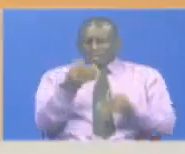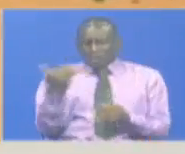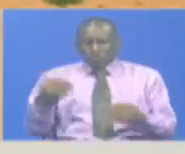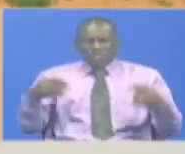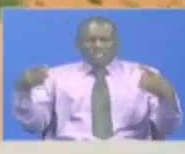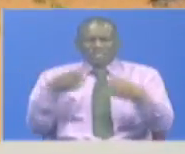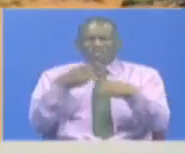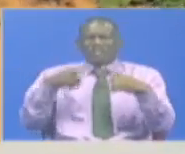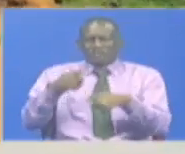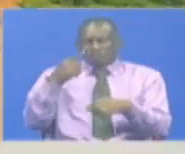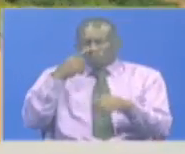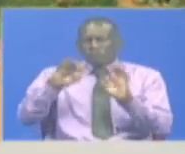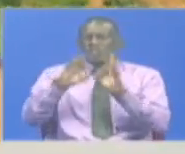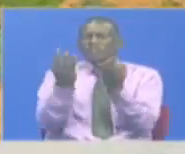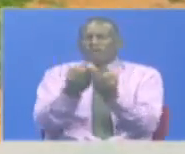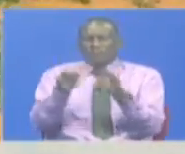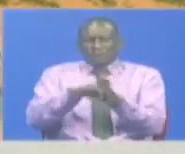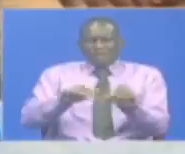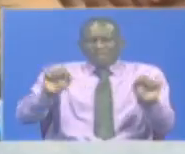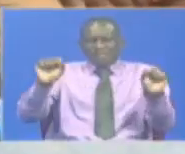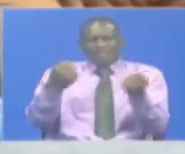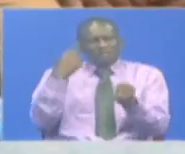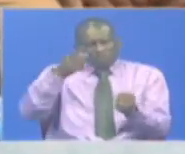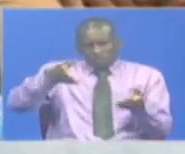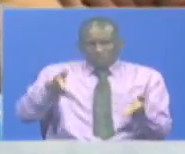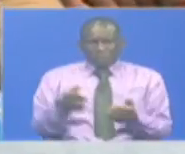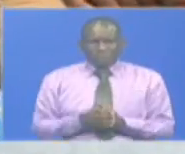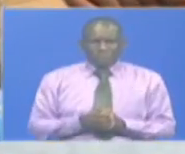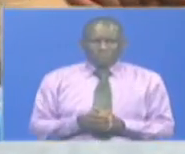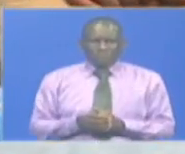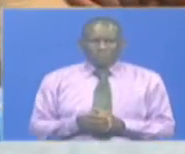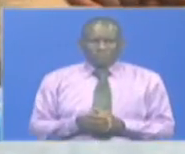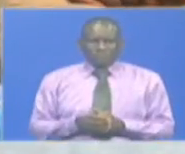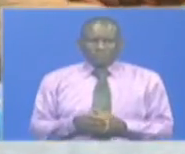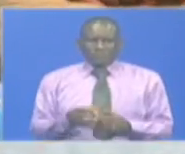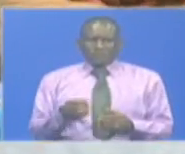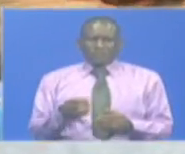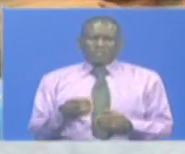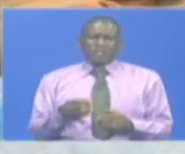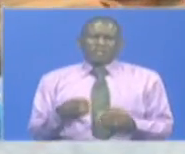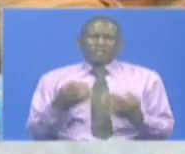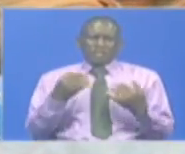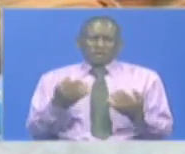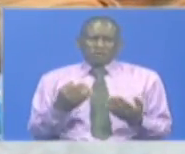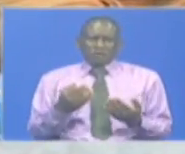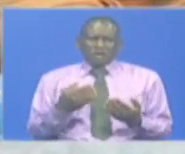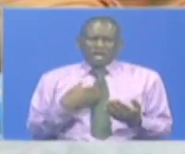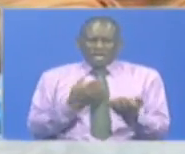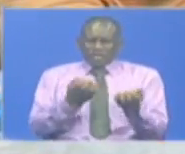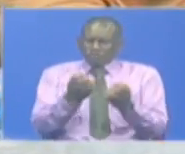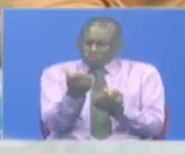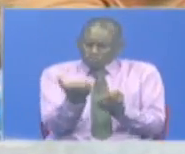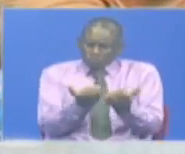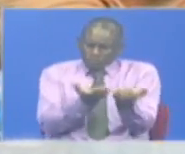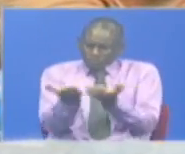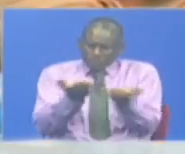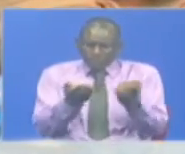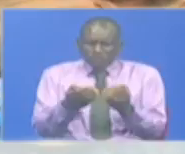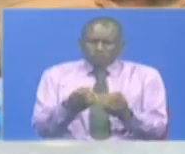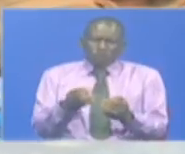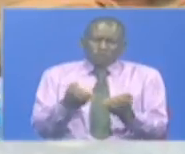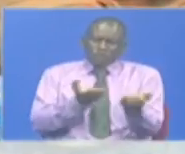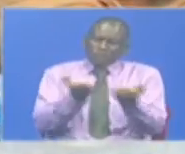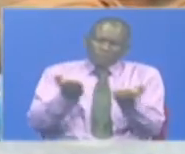back home, safe for now. Shamba sikuwa naye lakini nilikuwa na kabiashara kidogo ya kiosk na